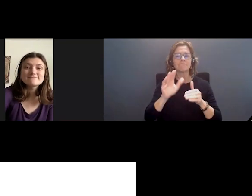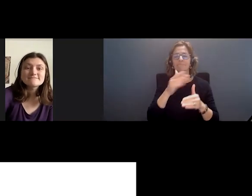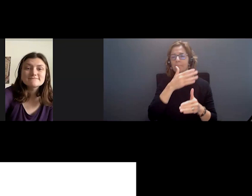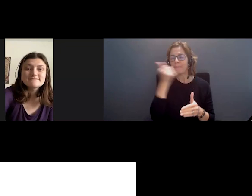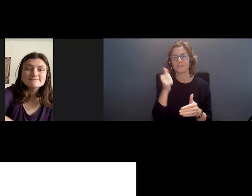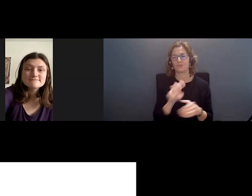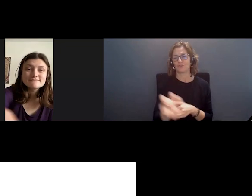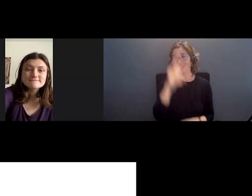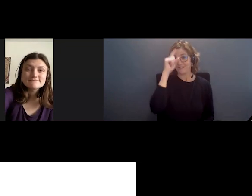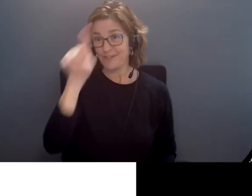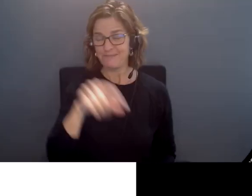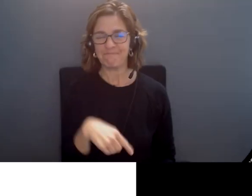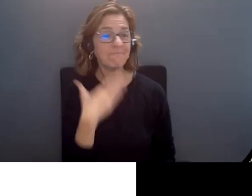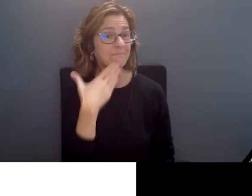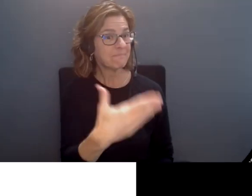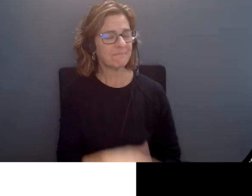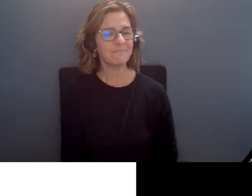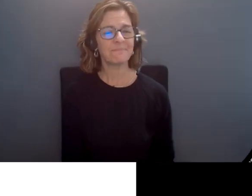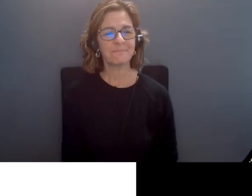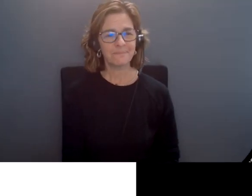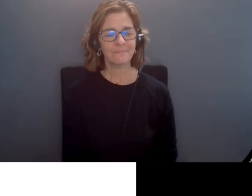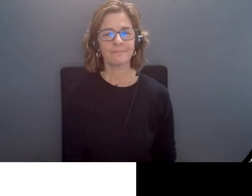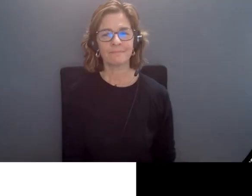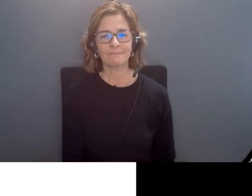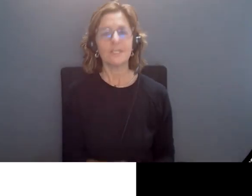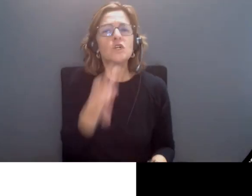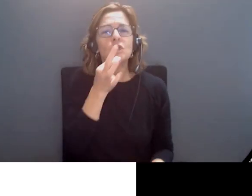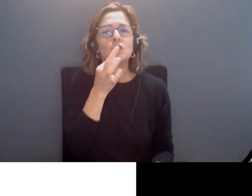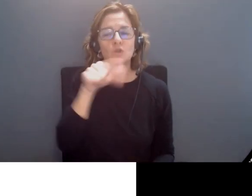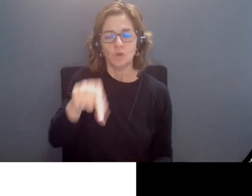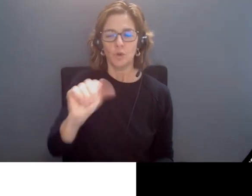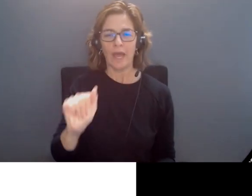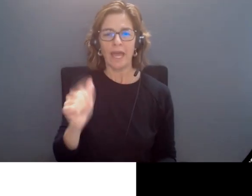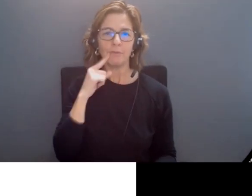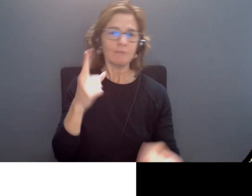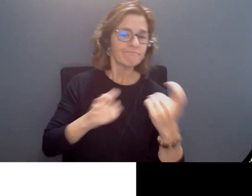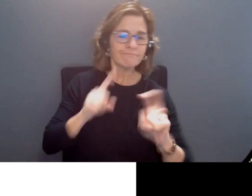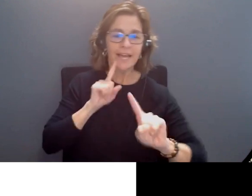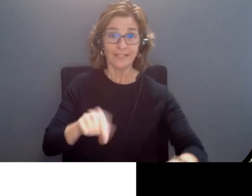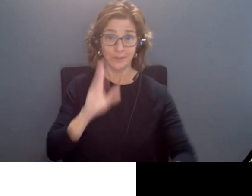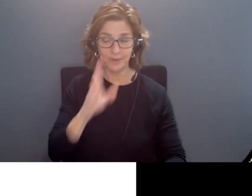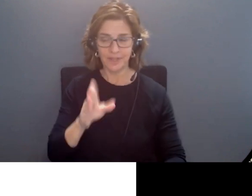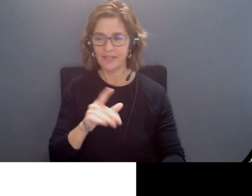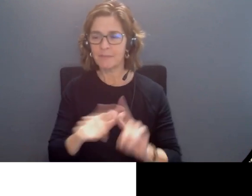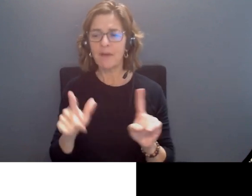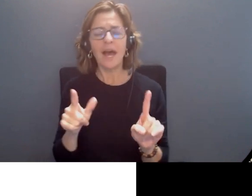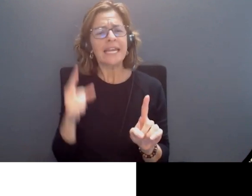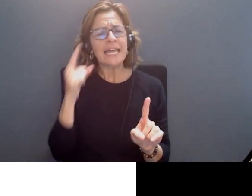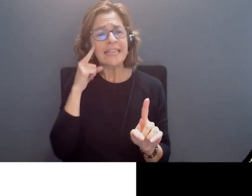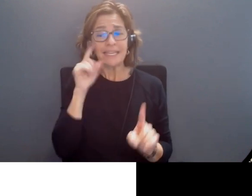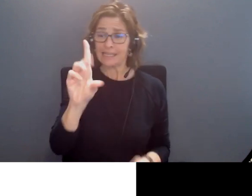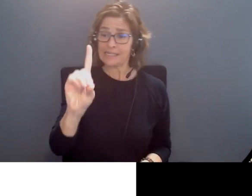Before we reach our open Q&A for today's webinar, I'd like to take a moment to discuss what happens after